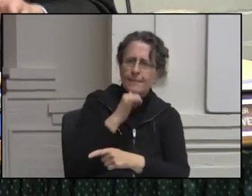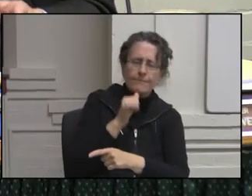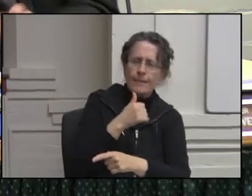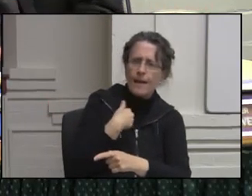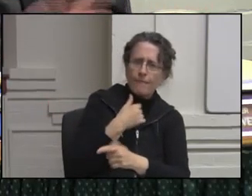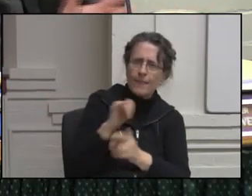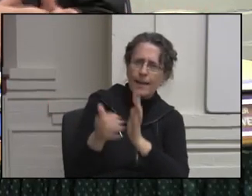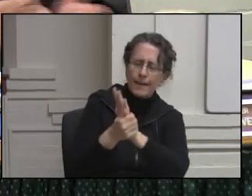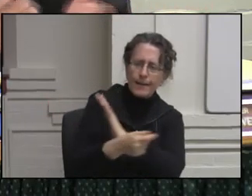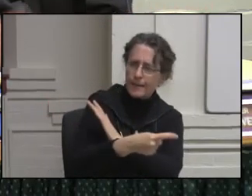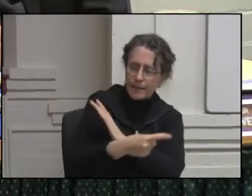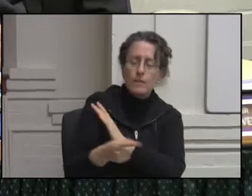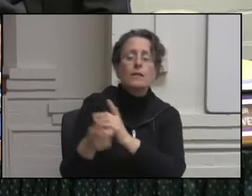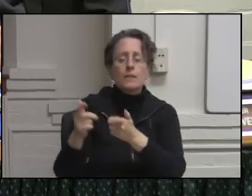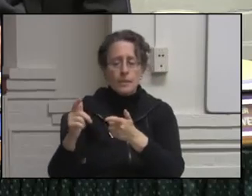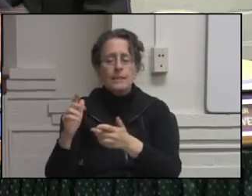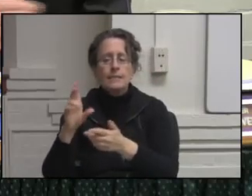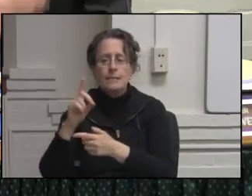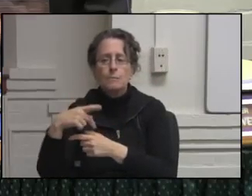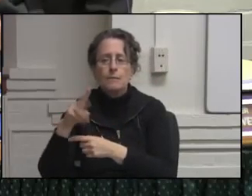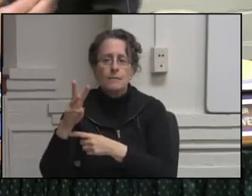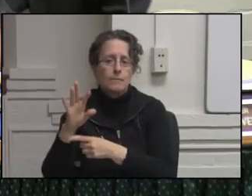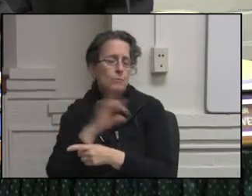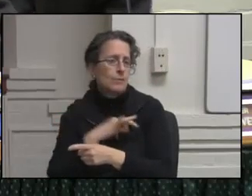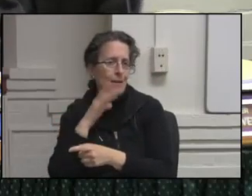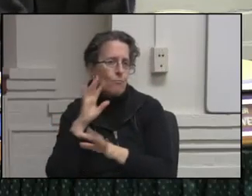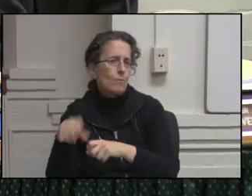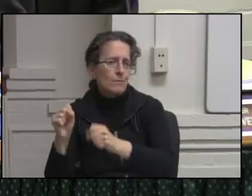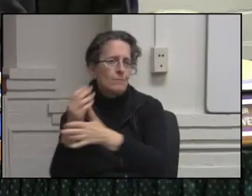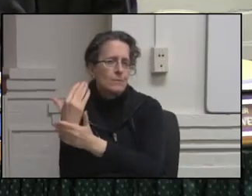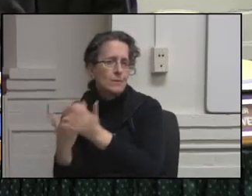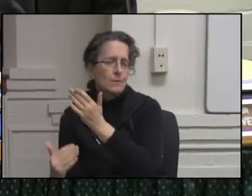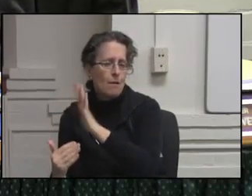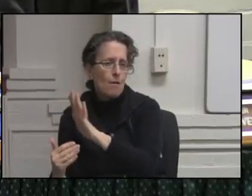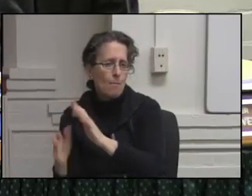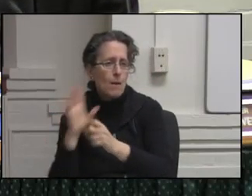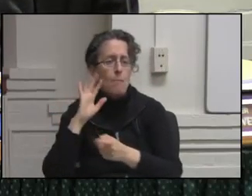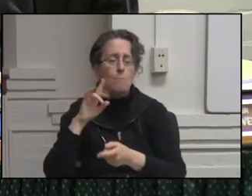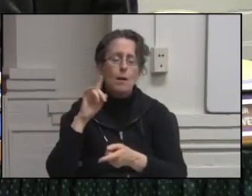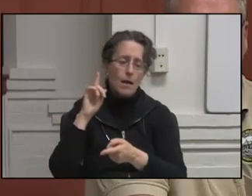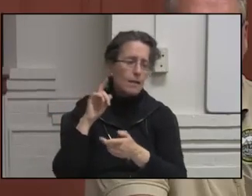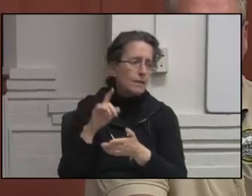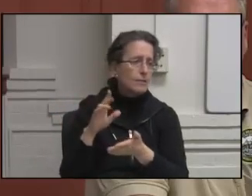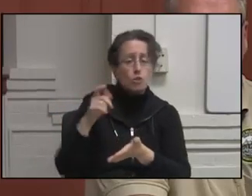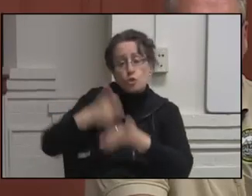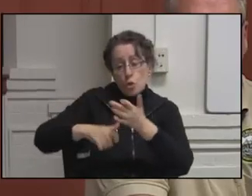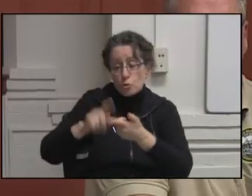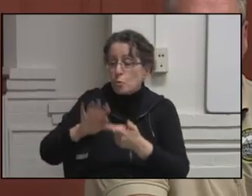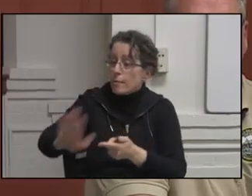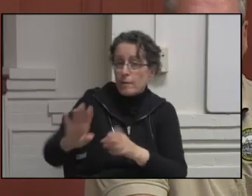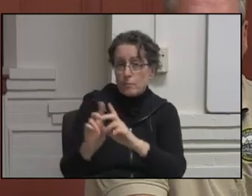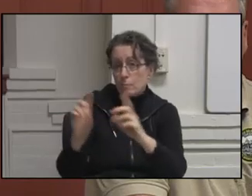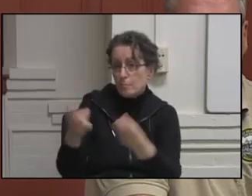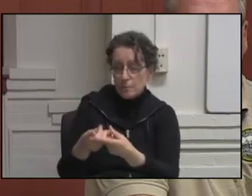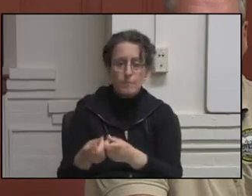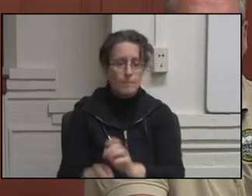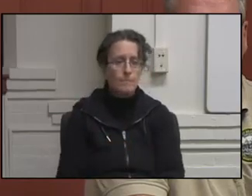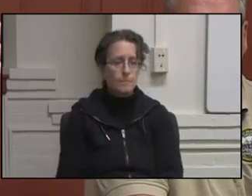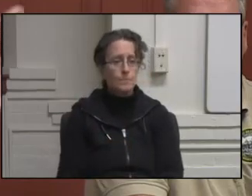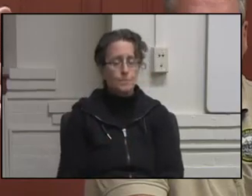so that we can reduce the cost of the project by providing some of the labor that's required. So effectively